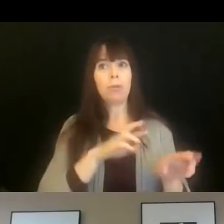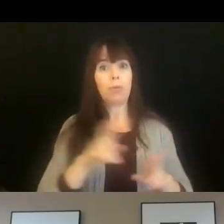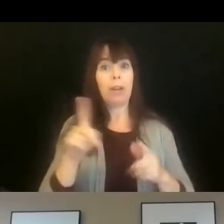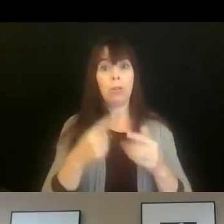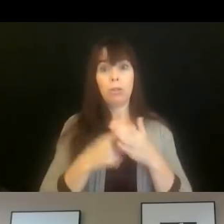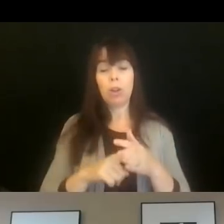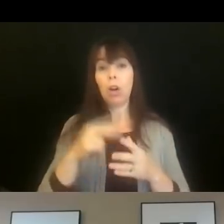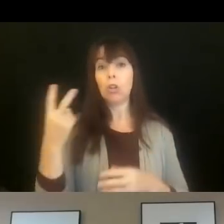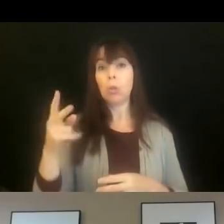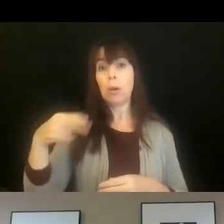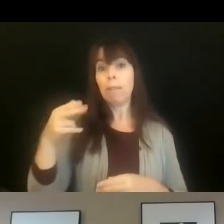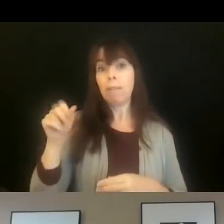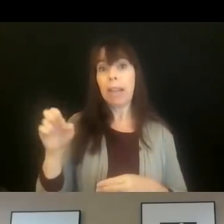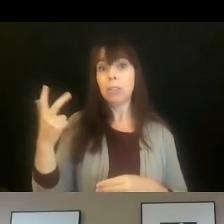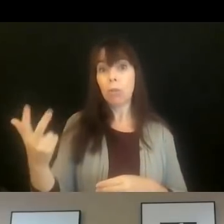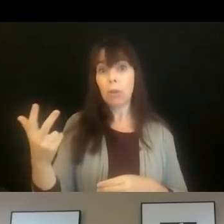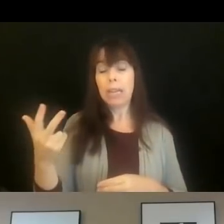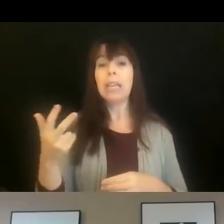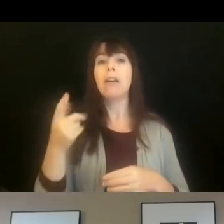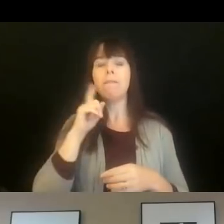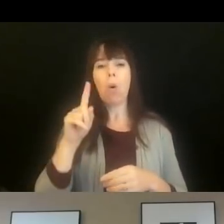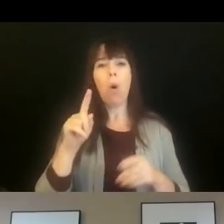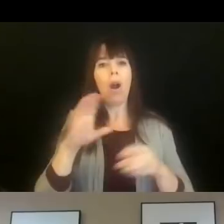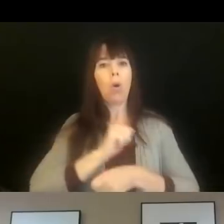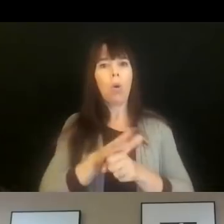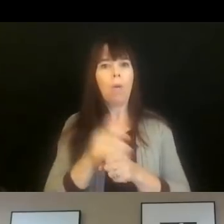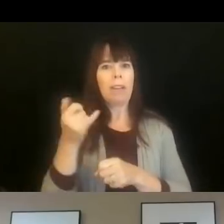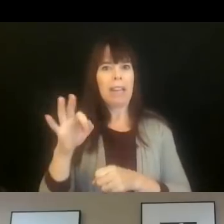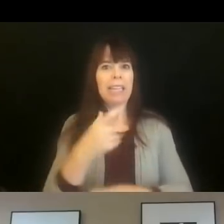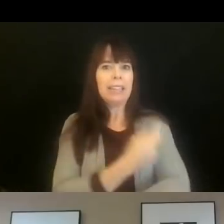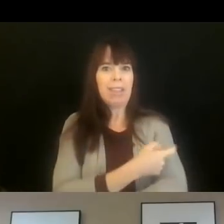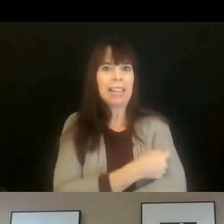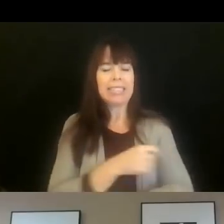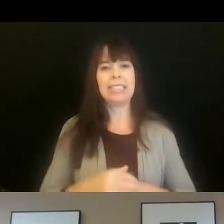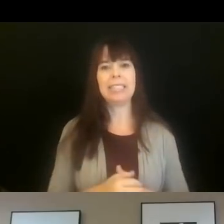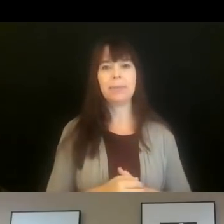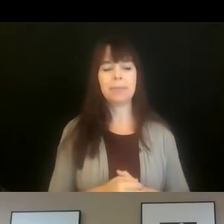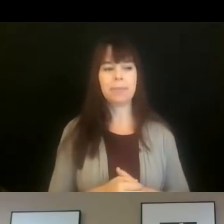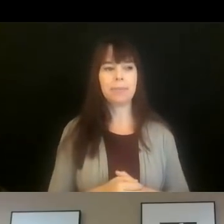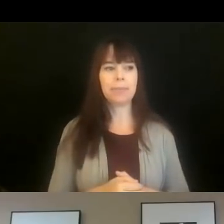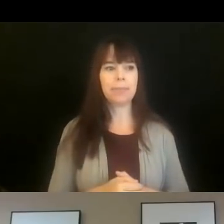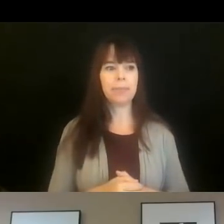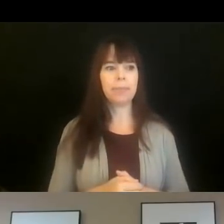phase 3 clinical trials of COVID-19 vaccines. Next slide.